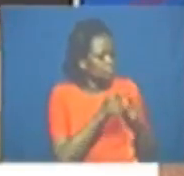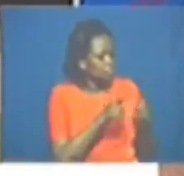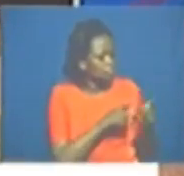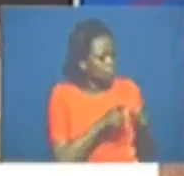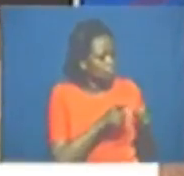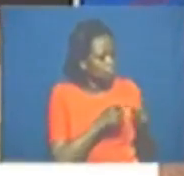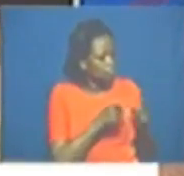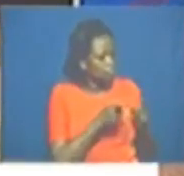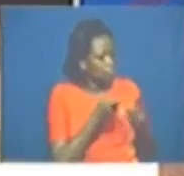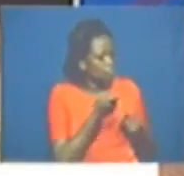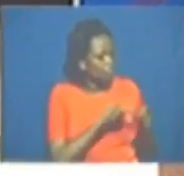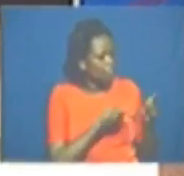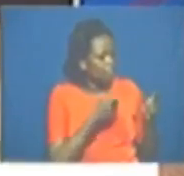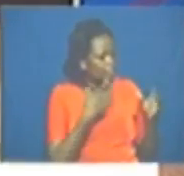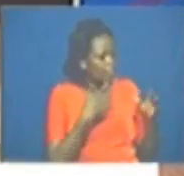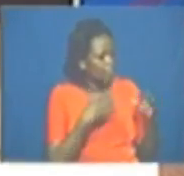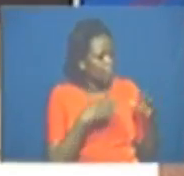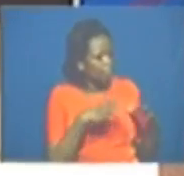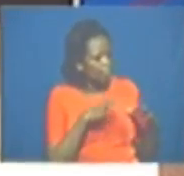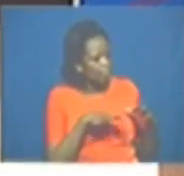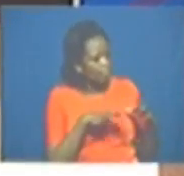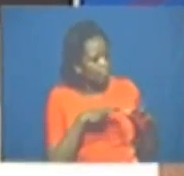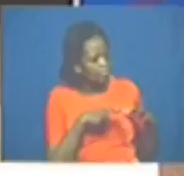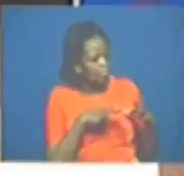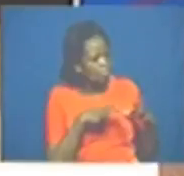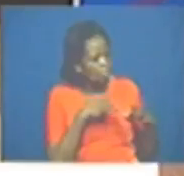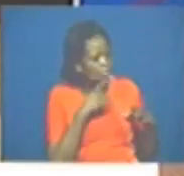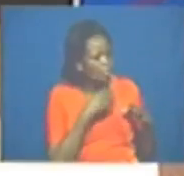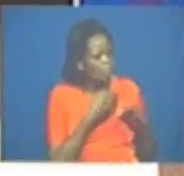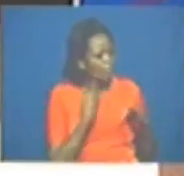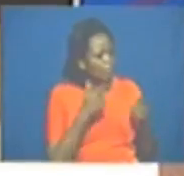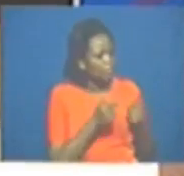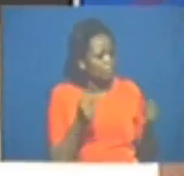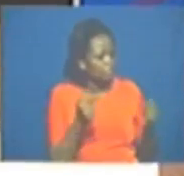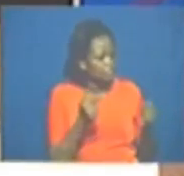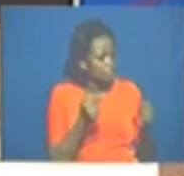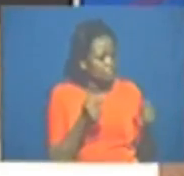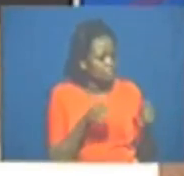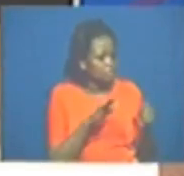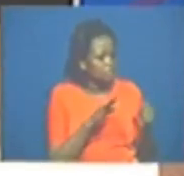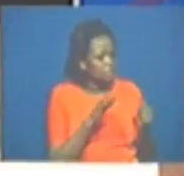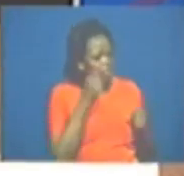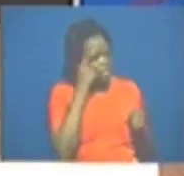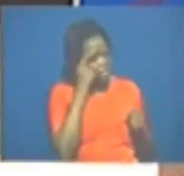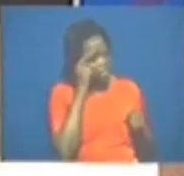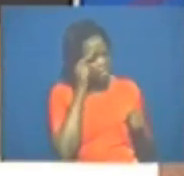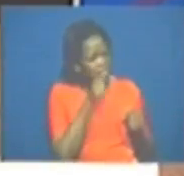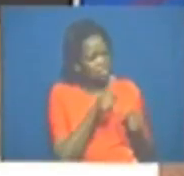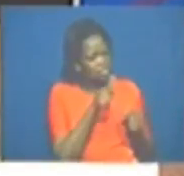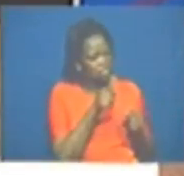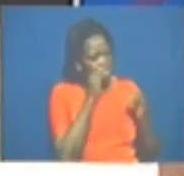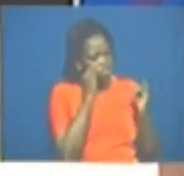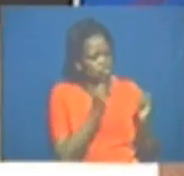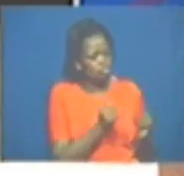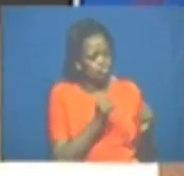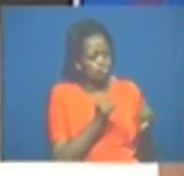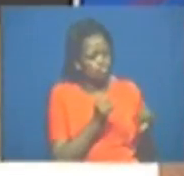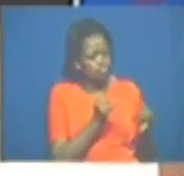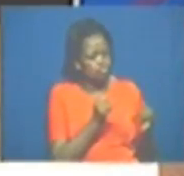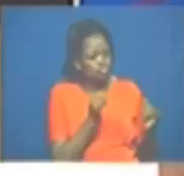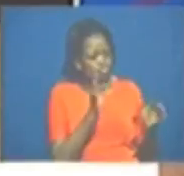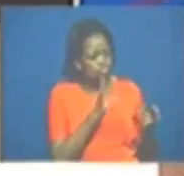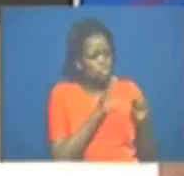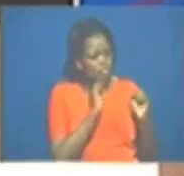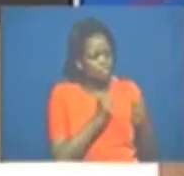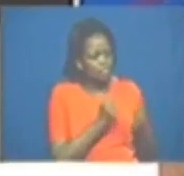from those areas viewed as opposition strongholds. Do you think this newfound unity is going to aid